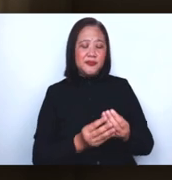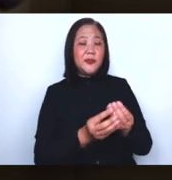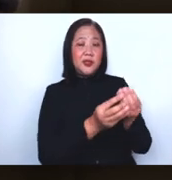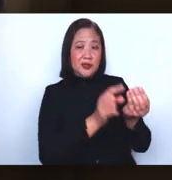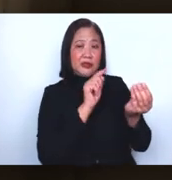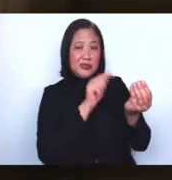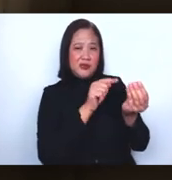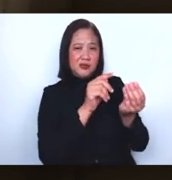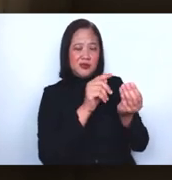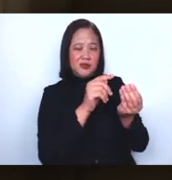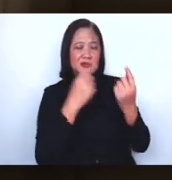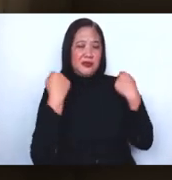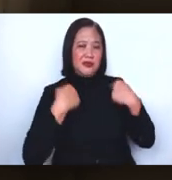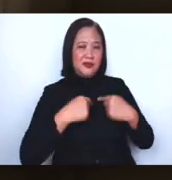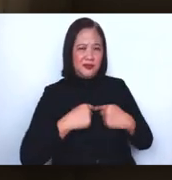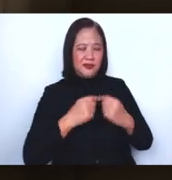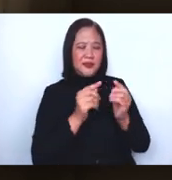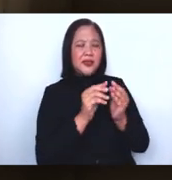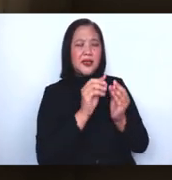In this locket,